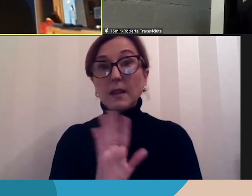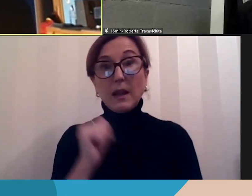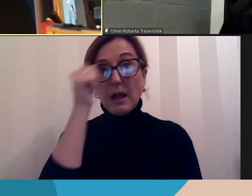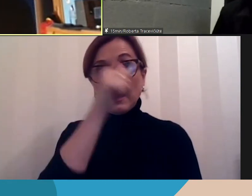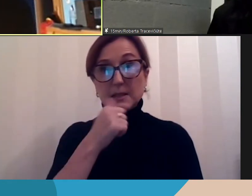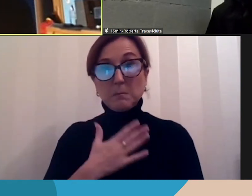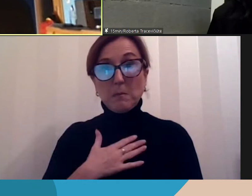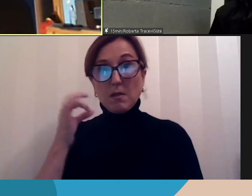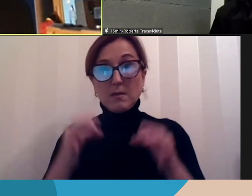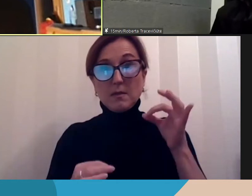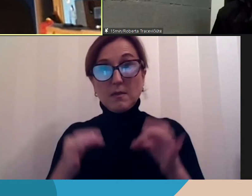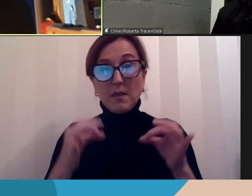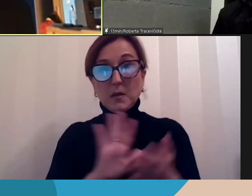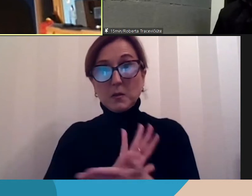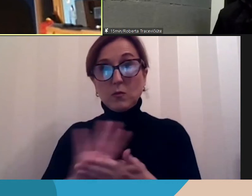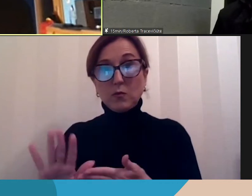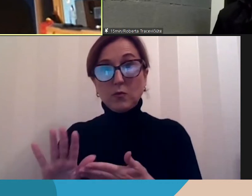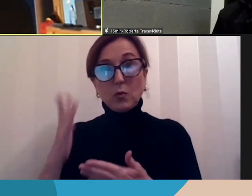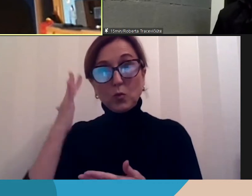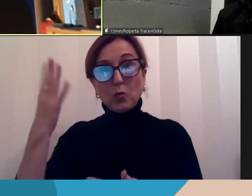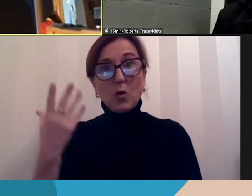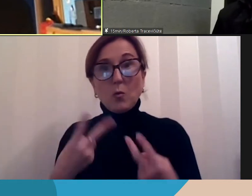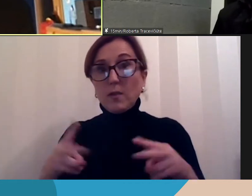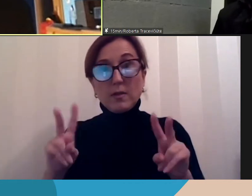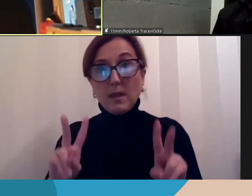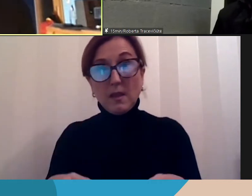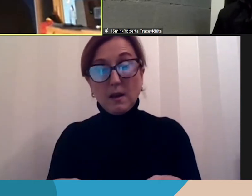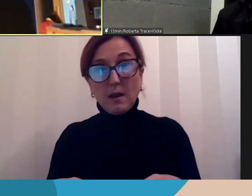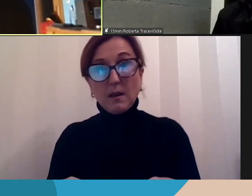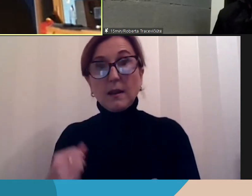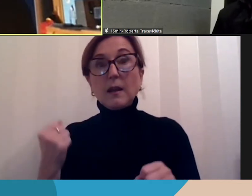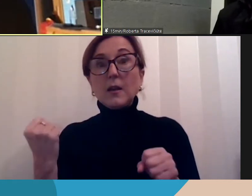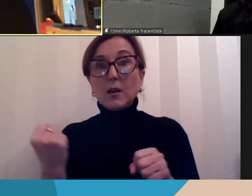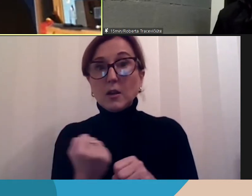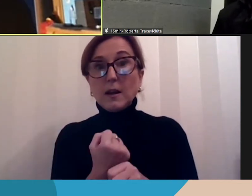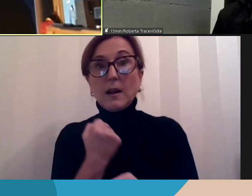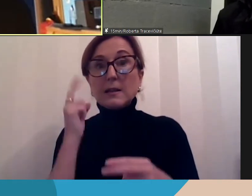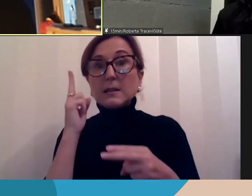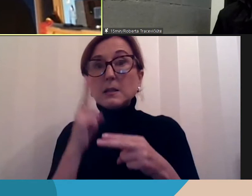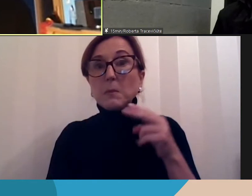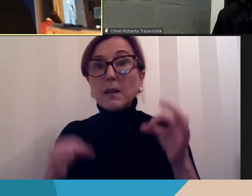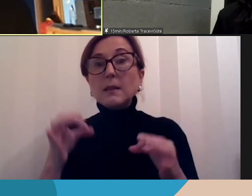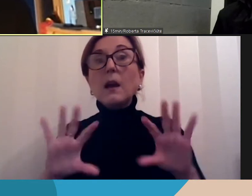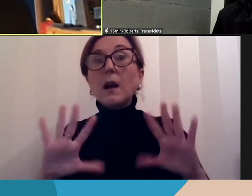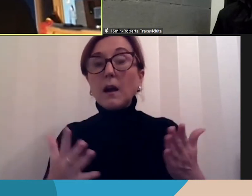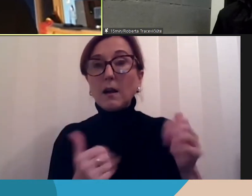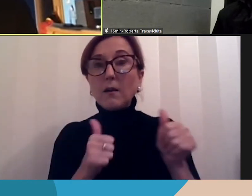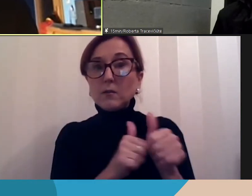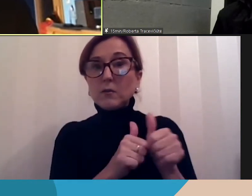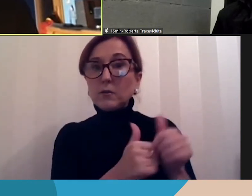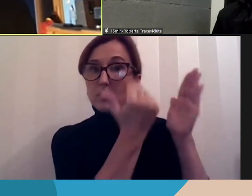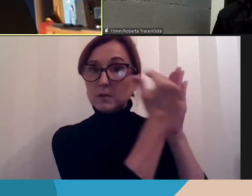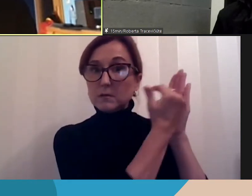because these arguments are of personal nature, and such